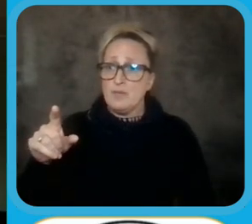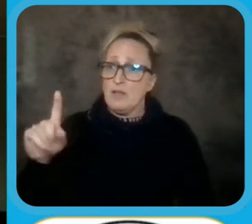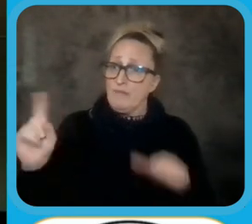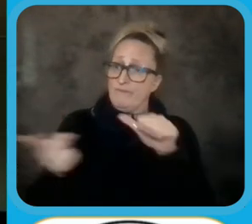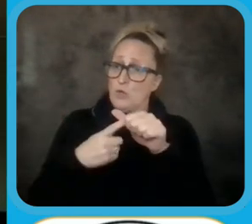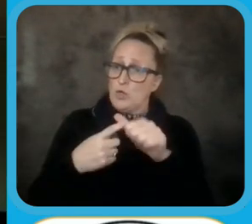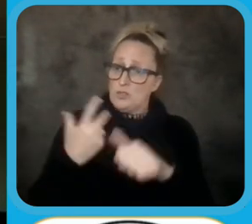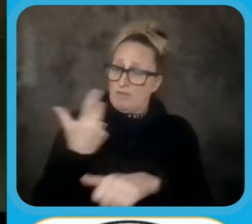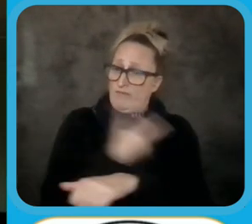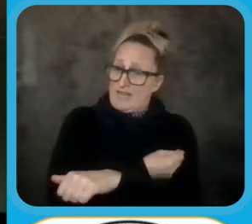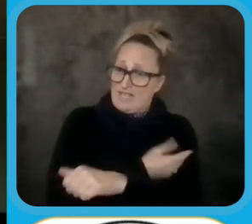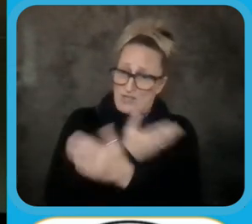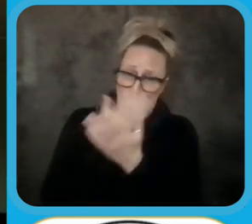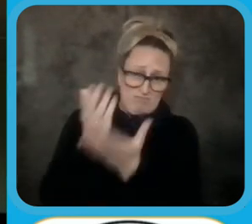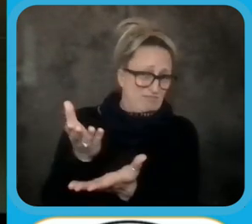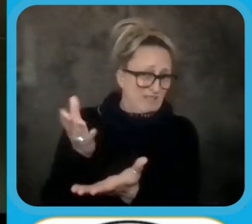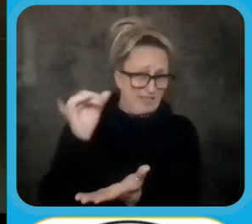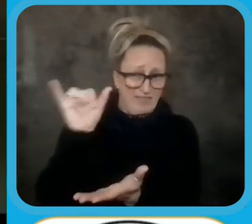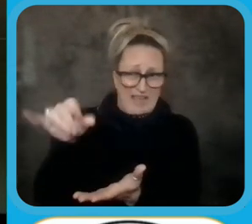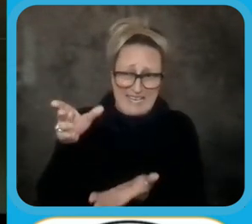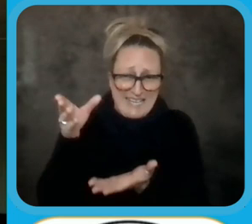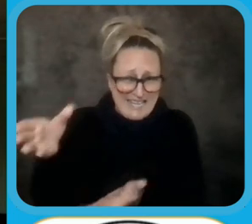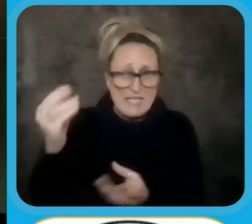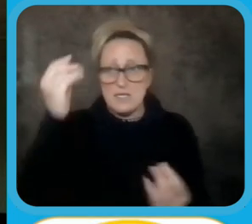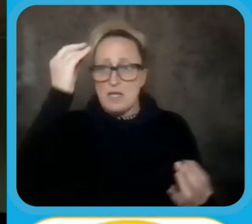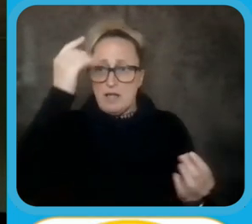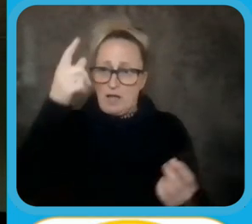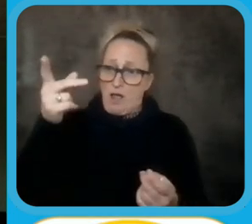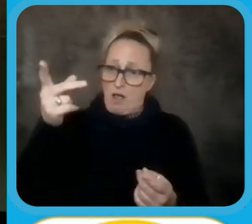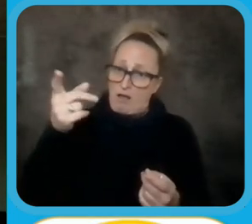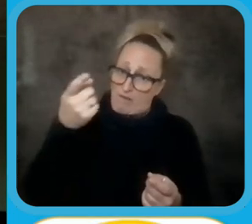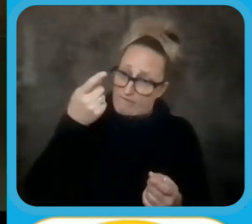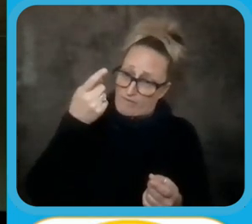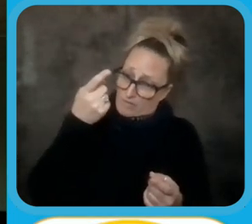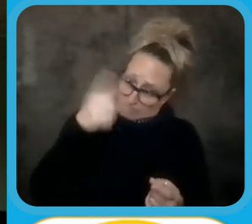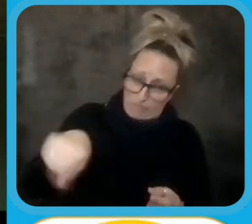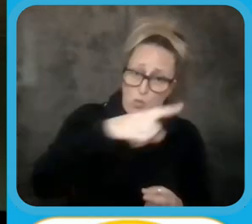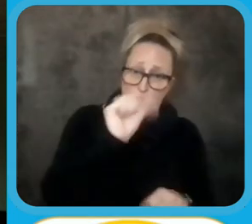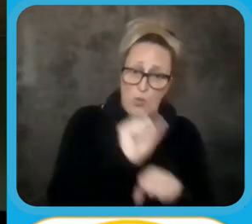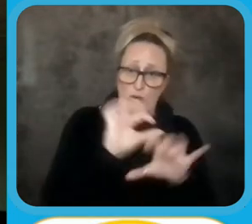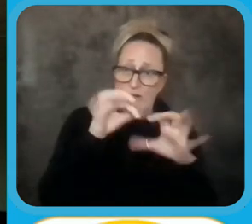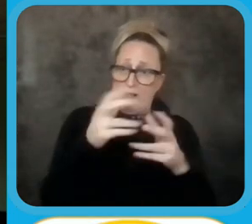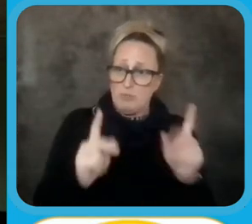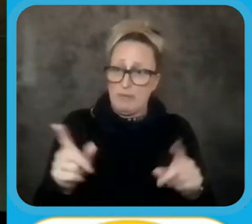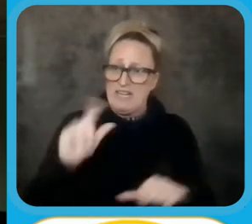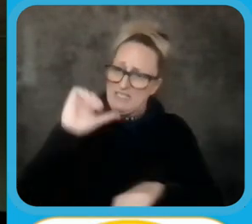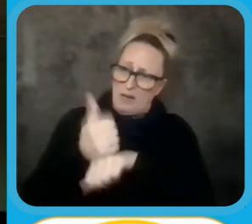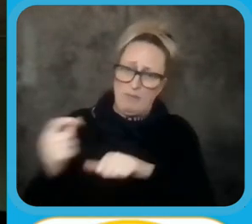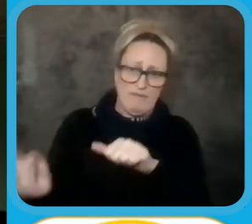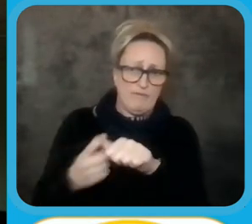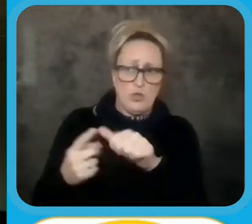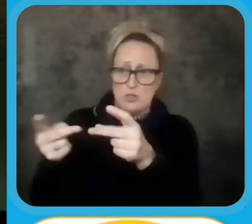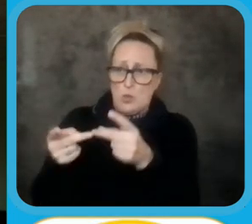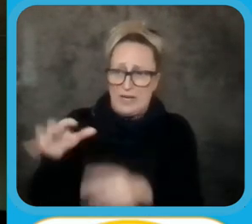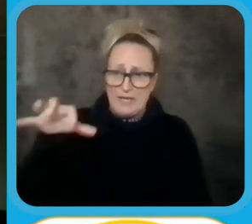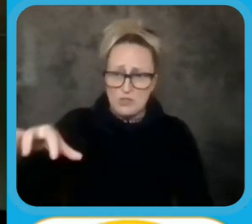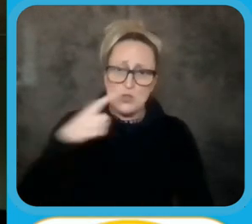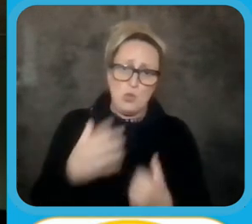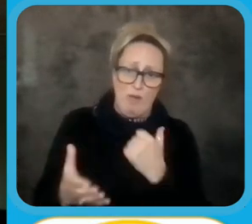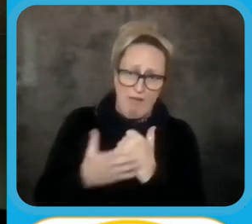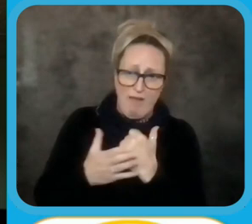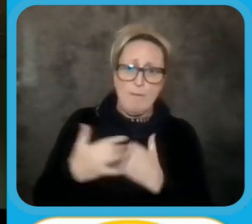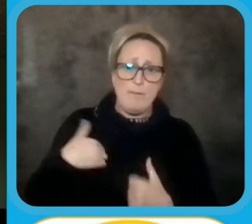vaccination. That right in itself is he is thinking of the working class people. He set up that first location to help us,